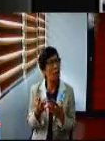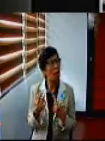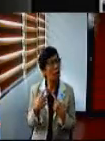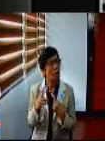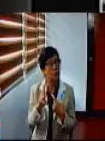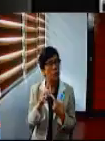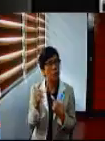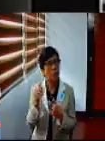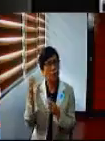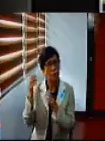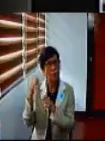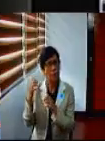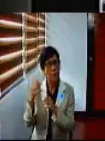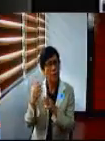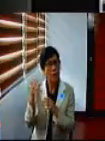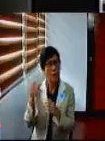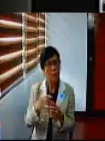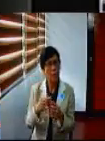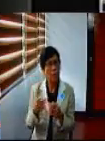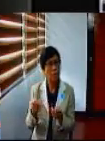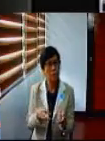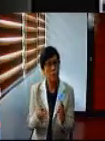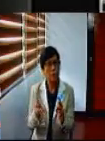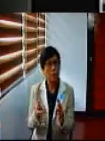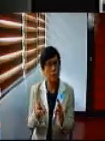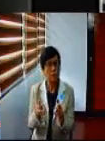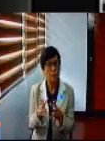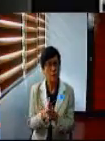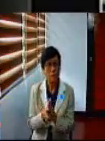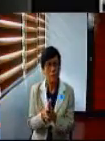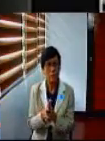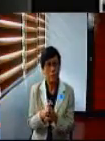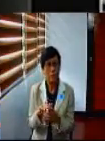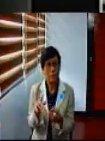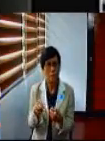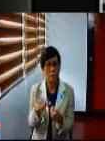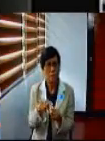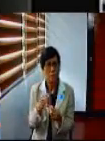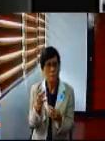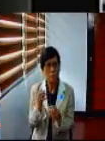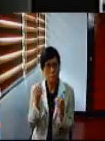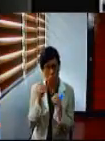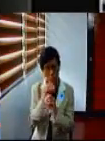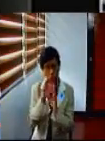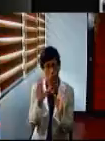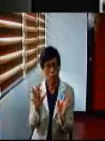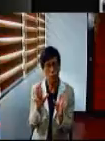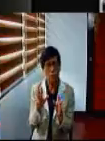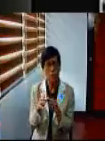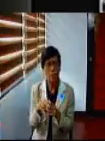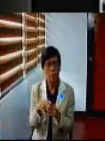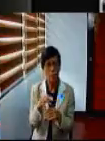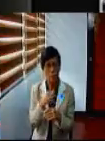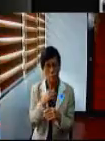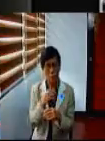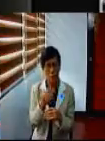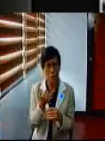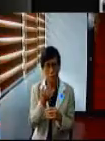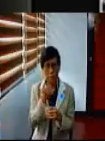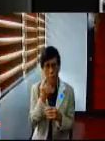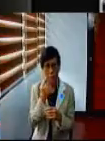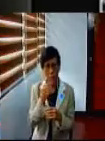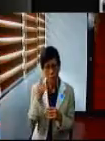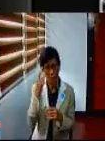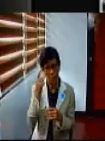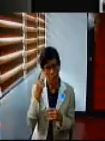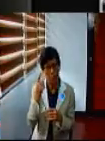makes the UN guiding principle special. And of course, some of these are fairly obvious, and I may have referred to this. And this is the provenance of